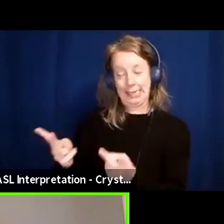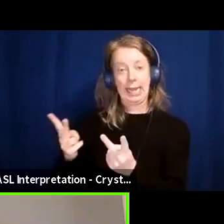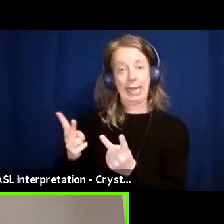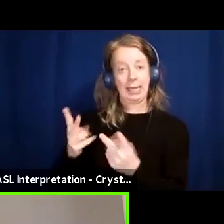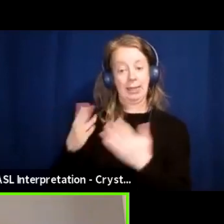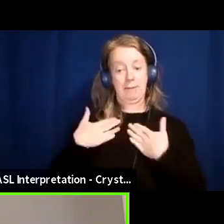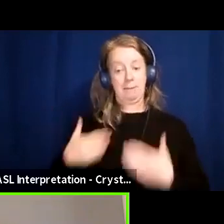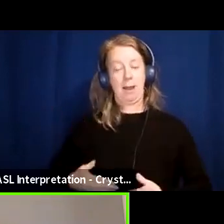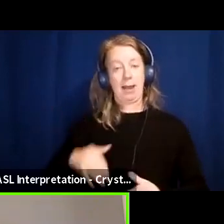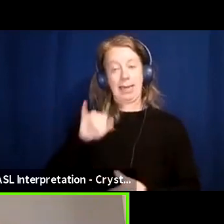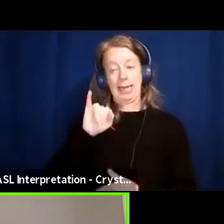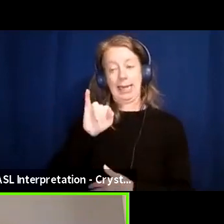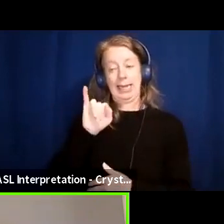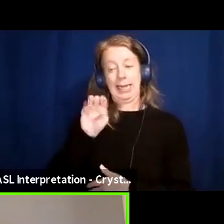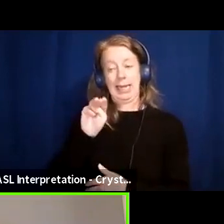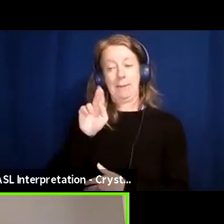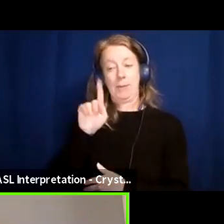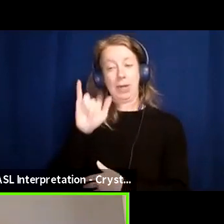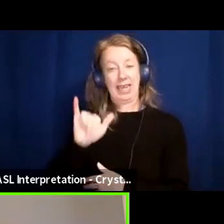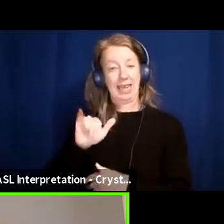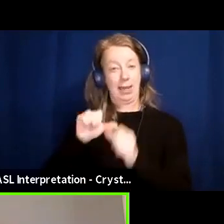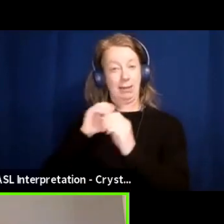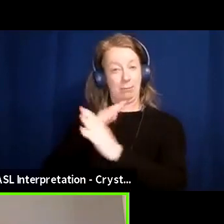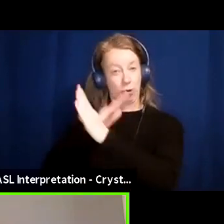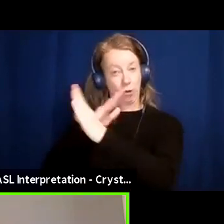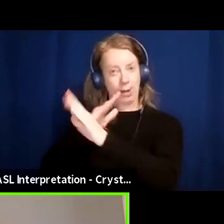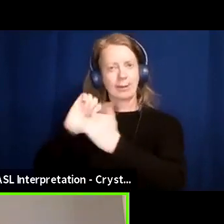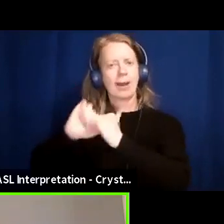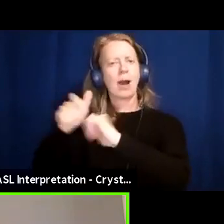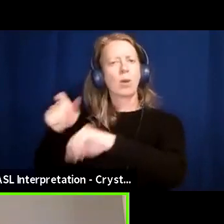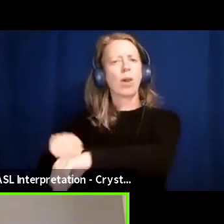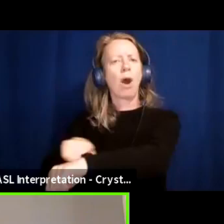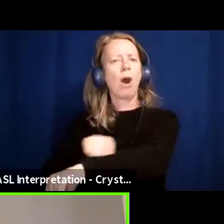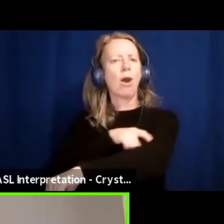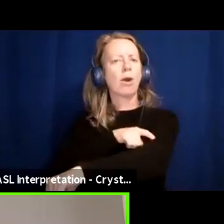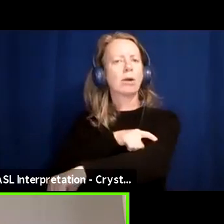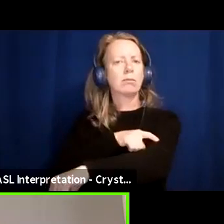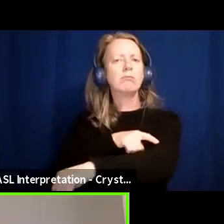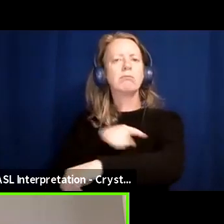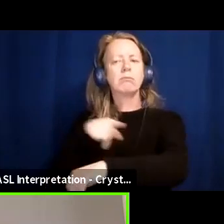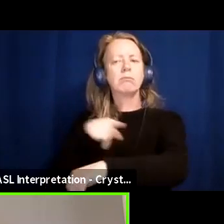at effectiveness over longer periods of time. So that's kind of like